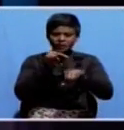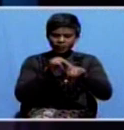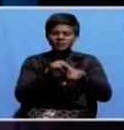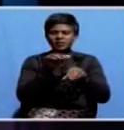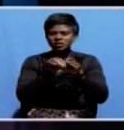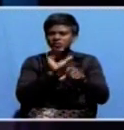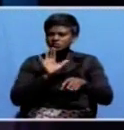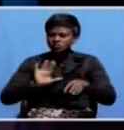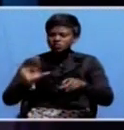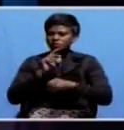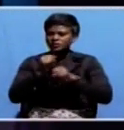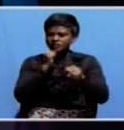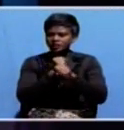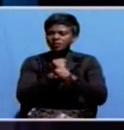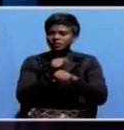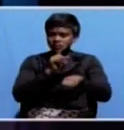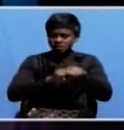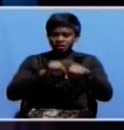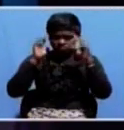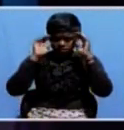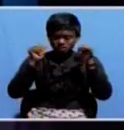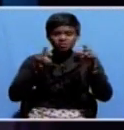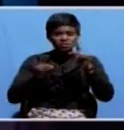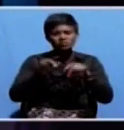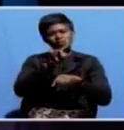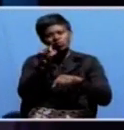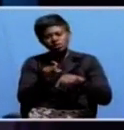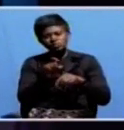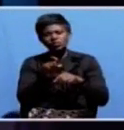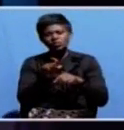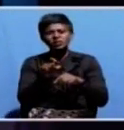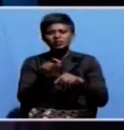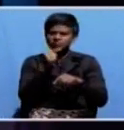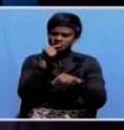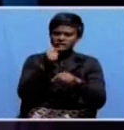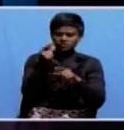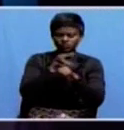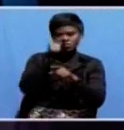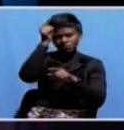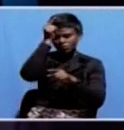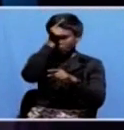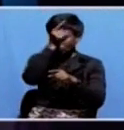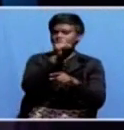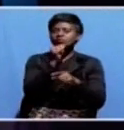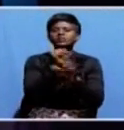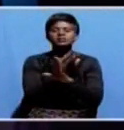later years as president, yes, as coming from Congo and of course not being Zambian.